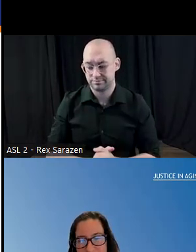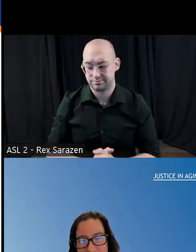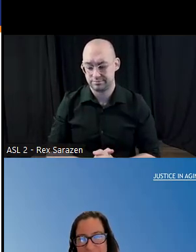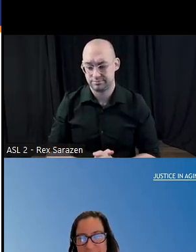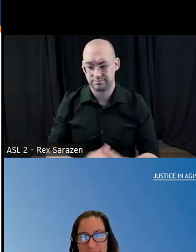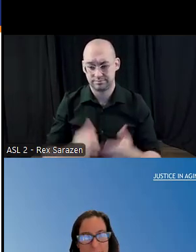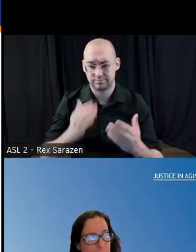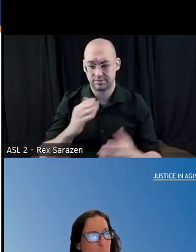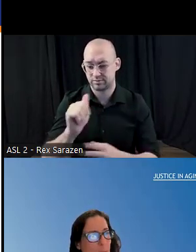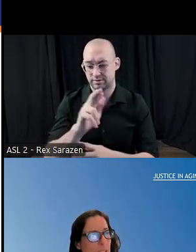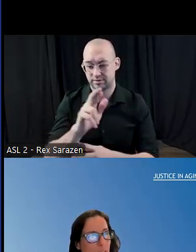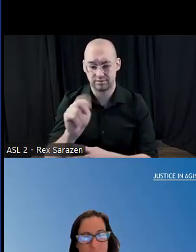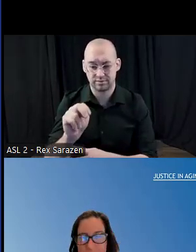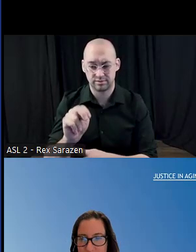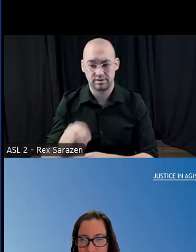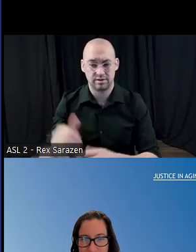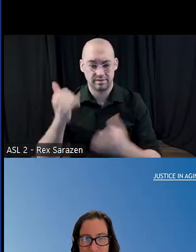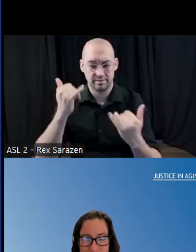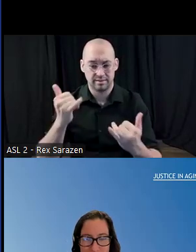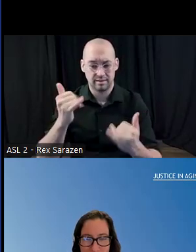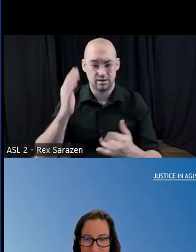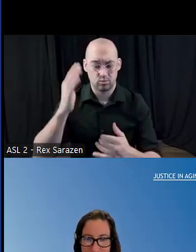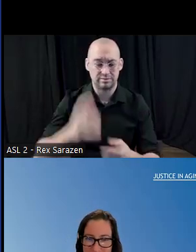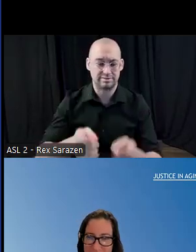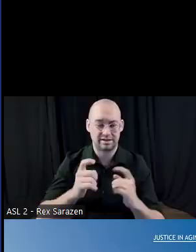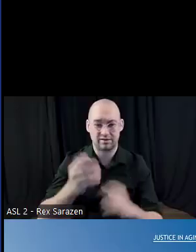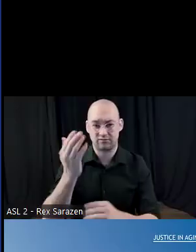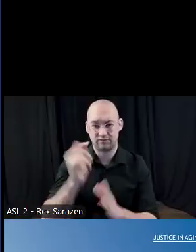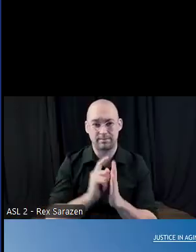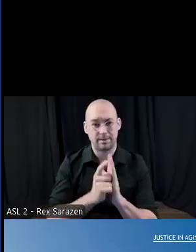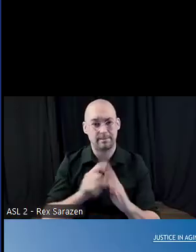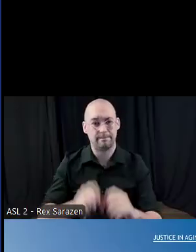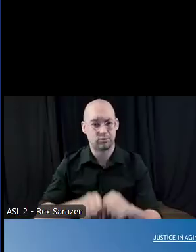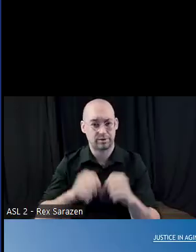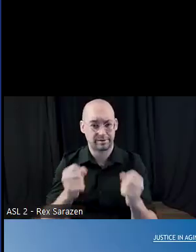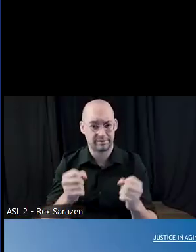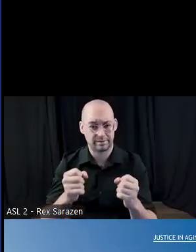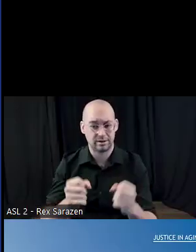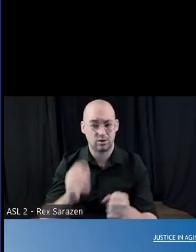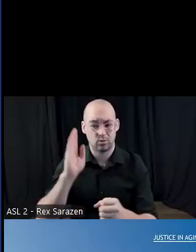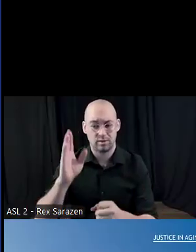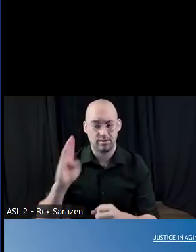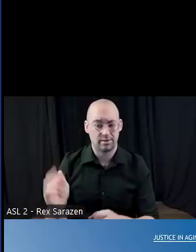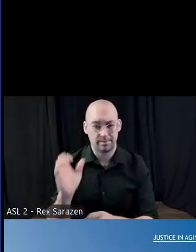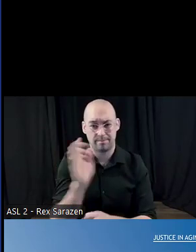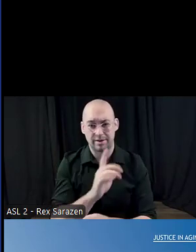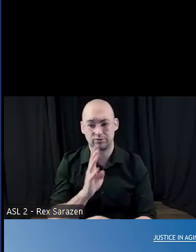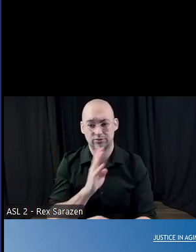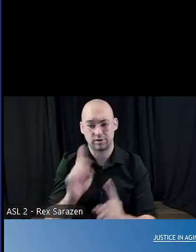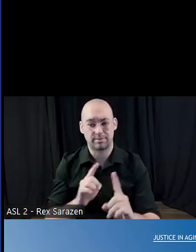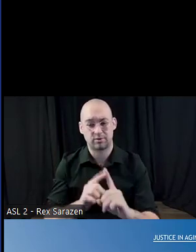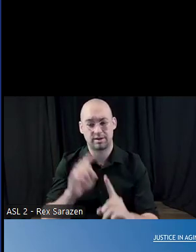Thank you, Aaron. I think we will now take a 15-minute break, and then we'll get back to talking about the MPA.